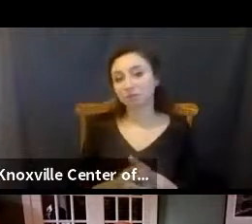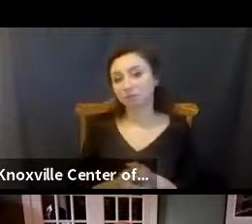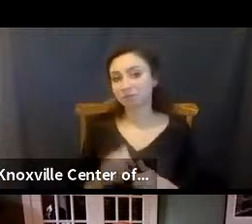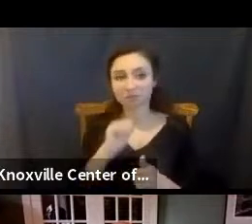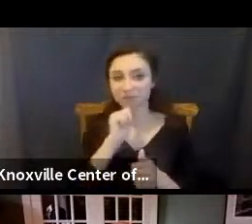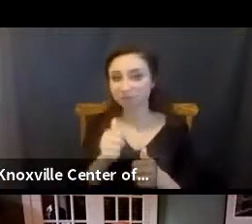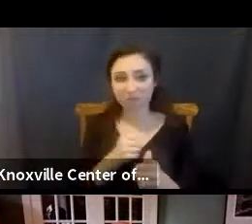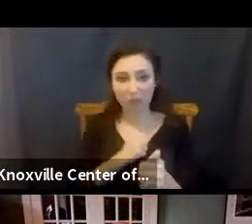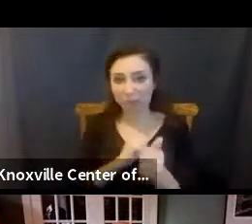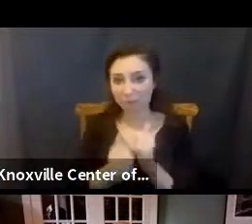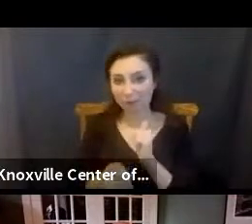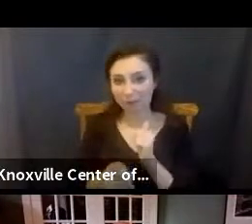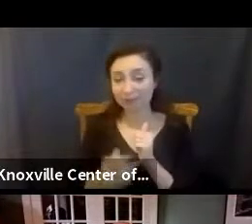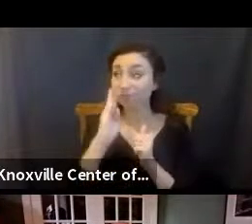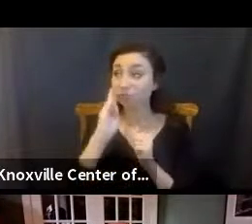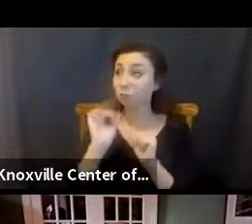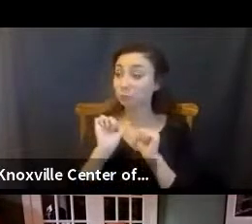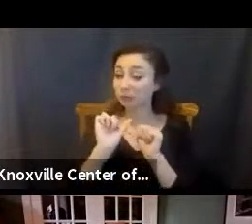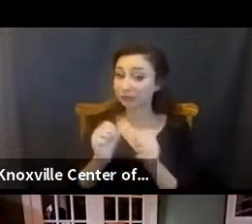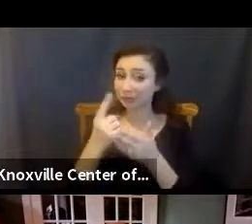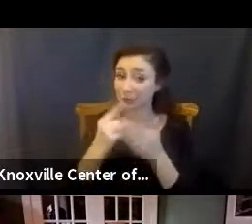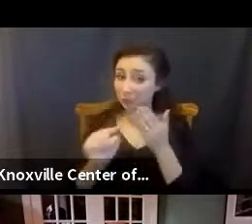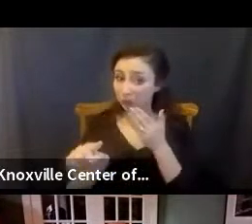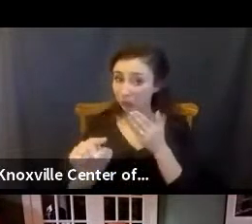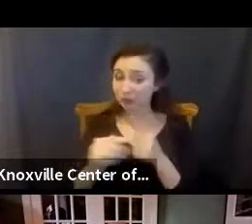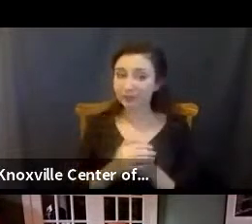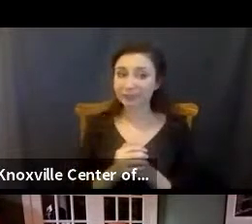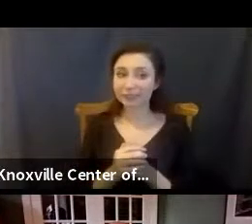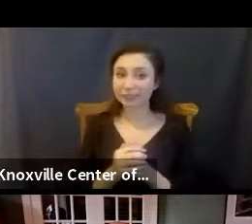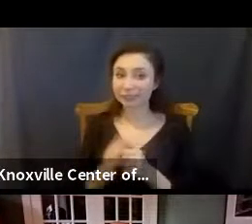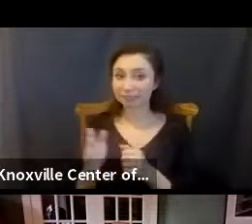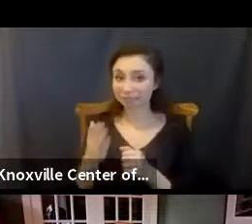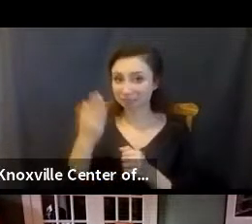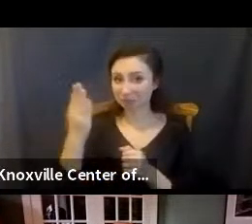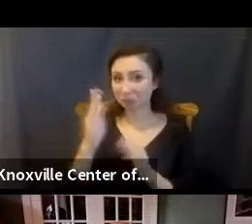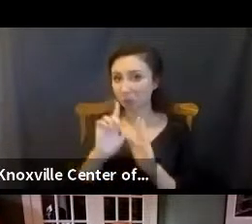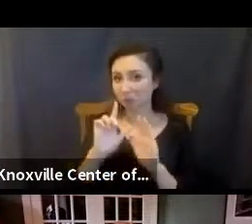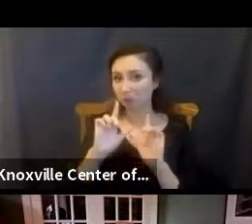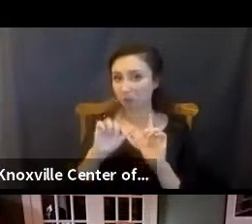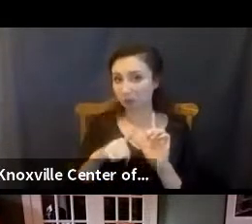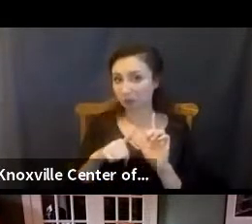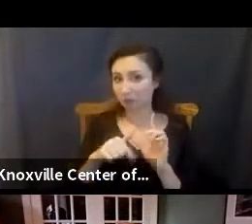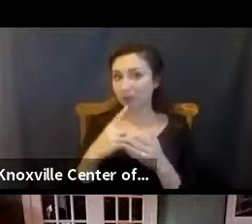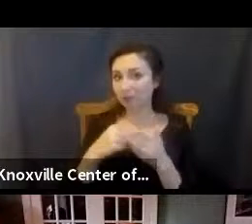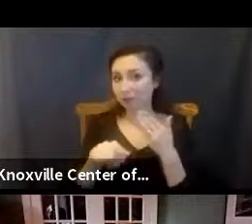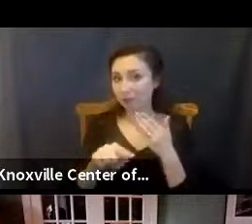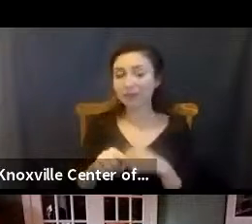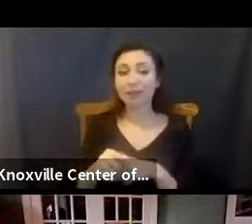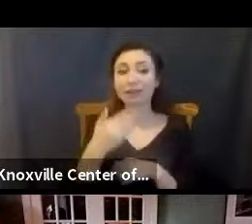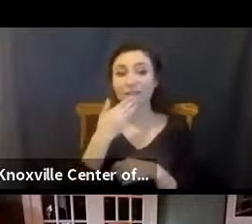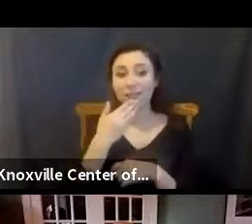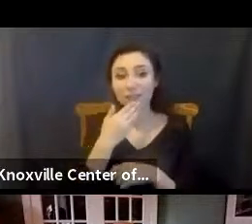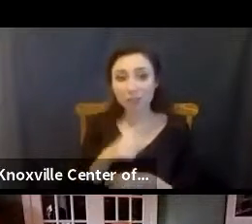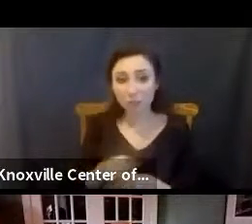So to be continued next week as the motion expires. And thanks everybody for